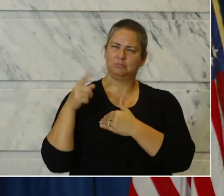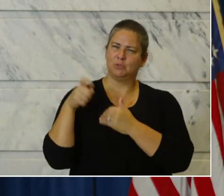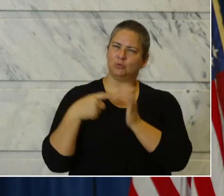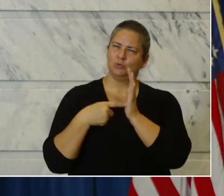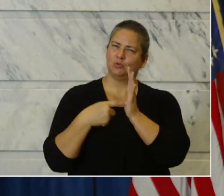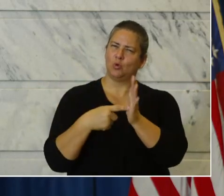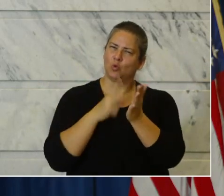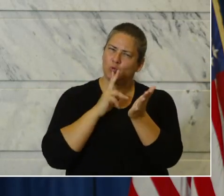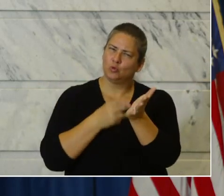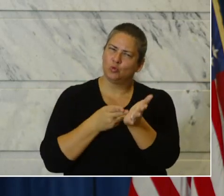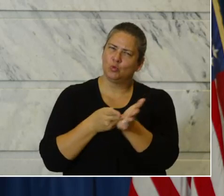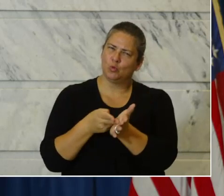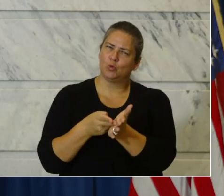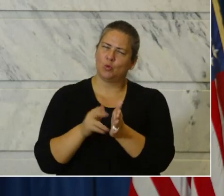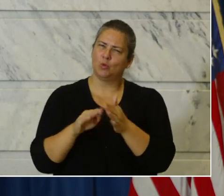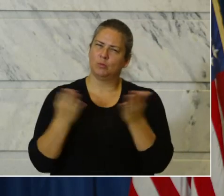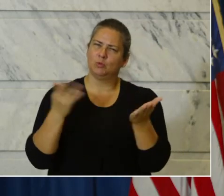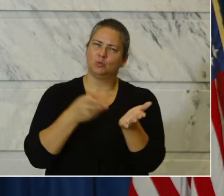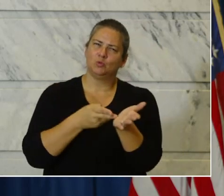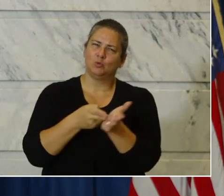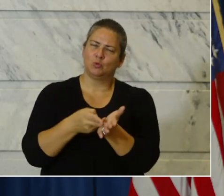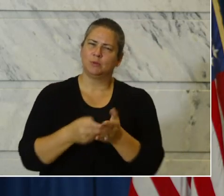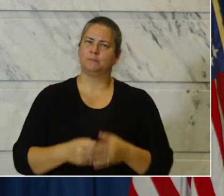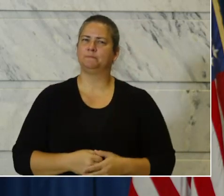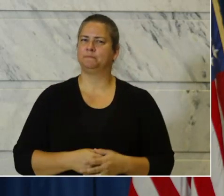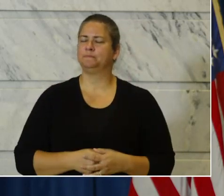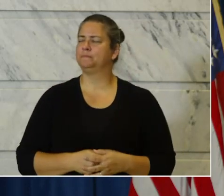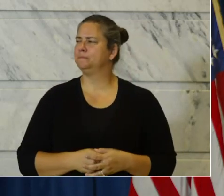in its full context.